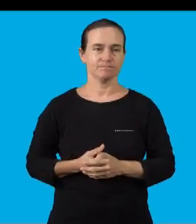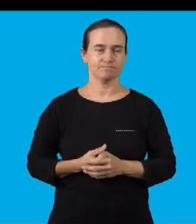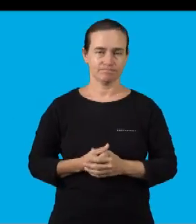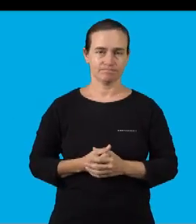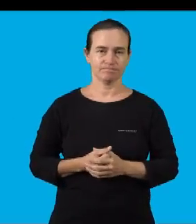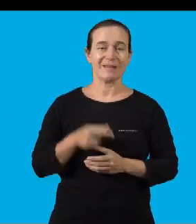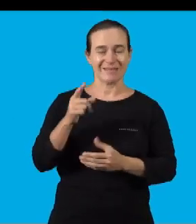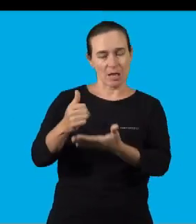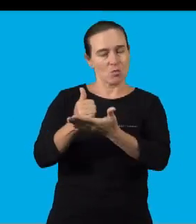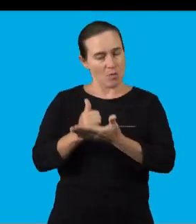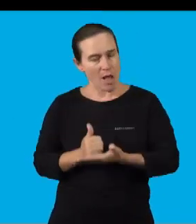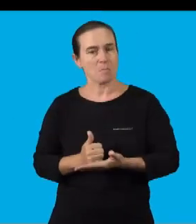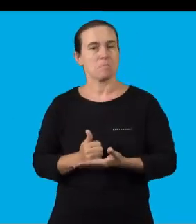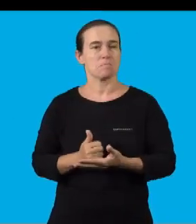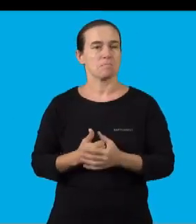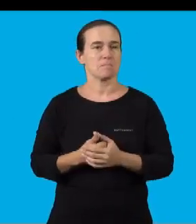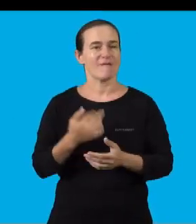help us to get the